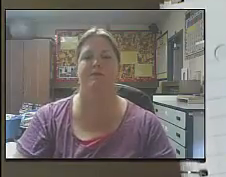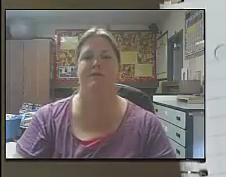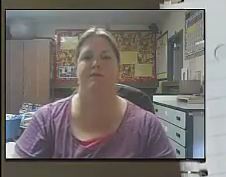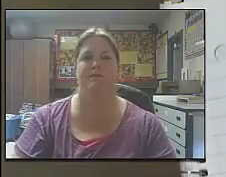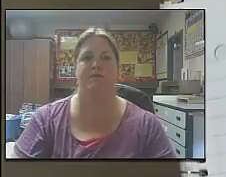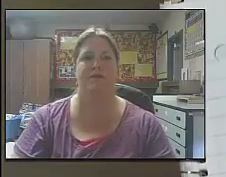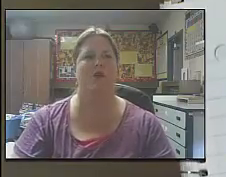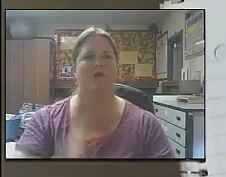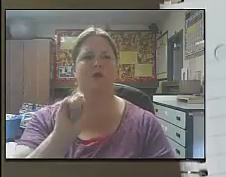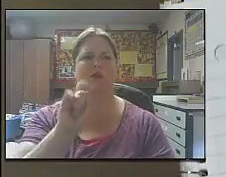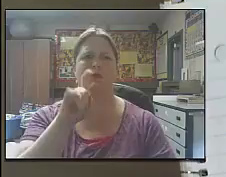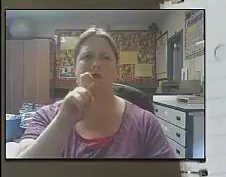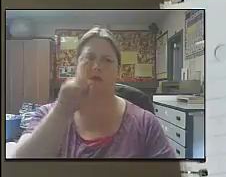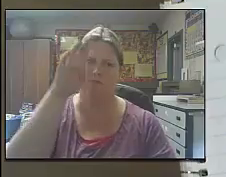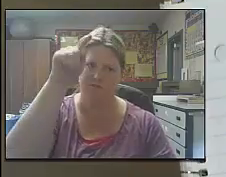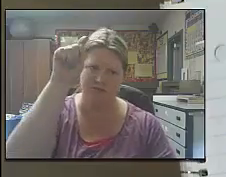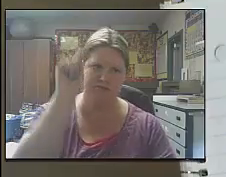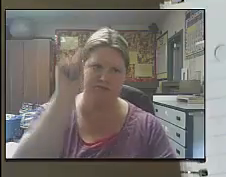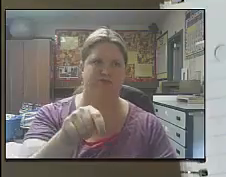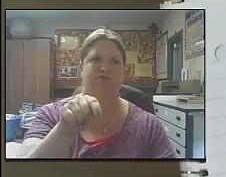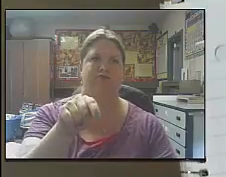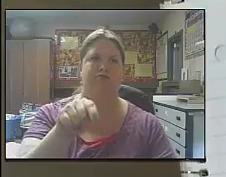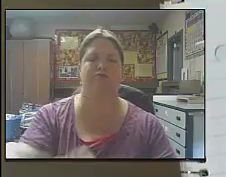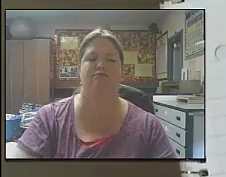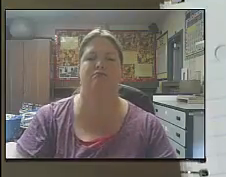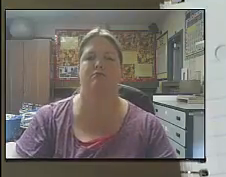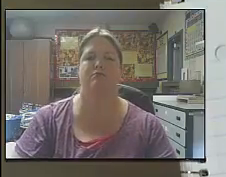comes straight